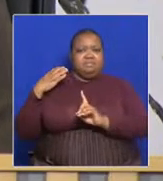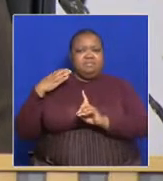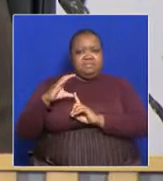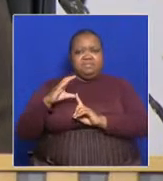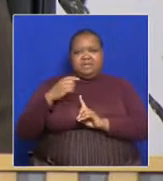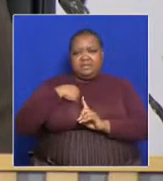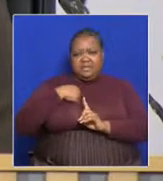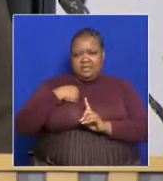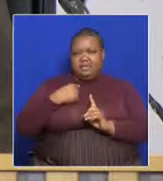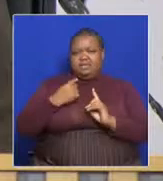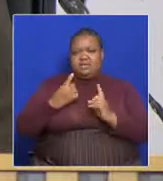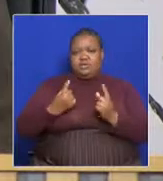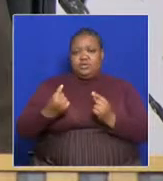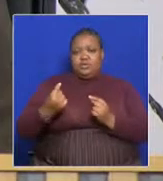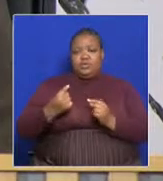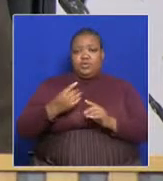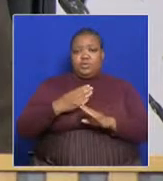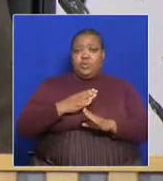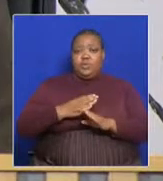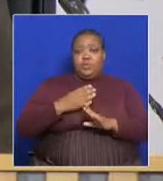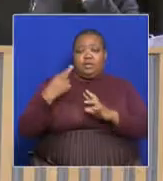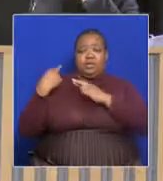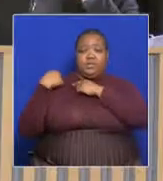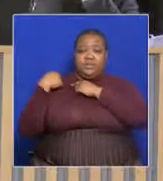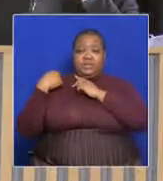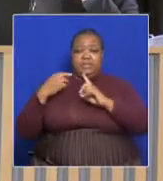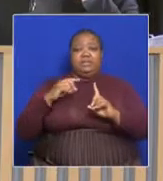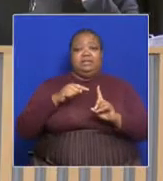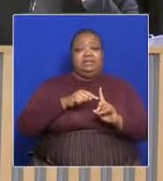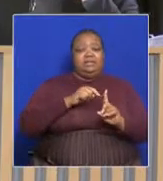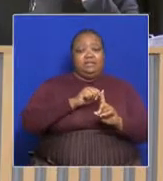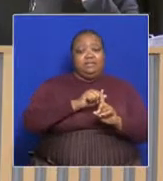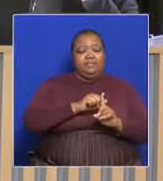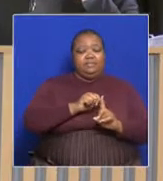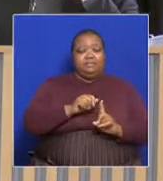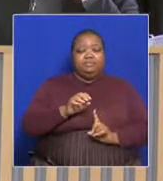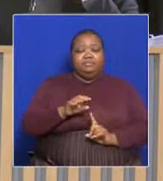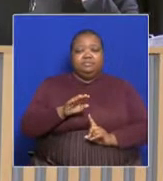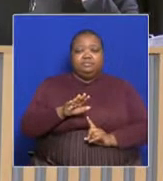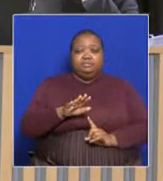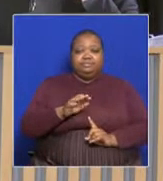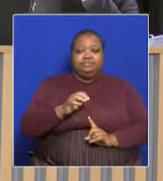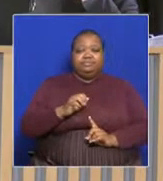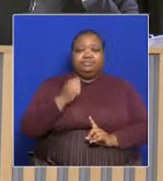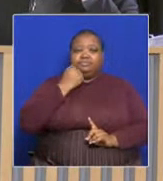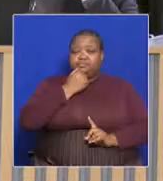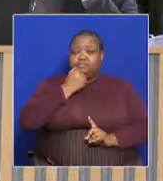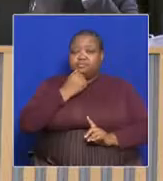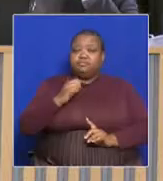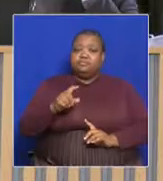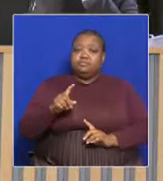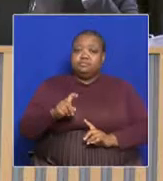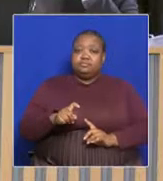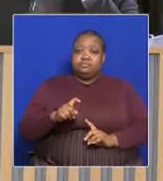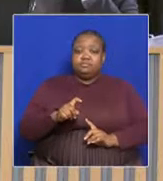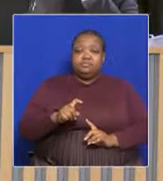his duty. Understood. Maybe let me ask you a question that I had meant to ask